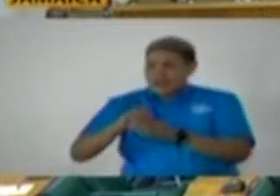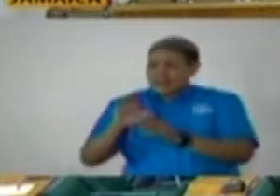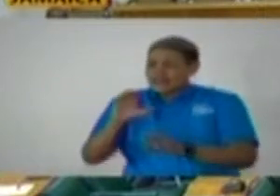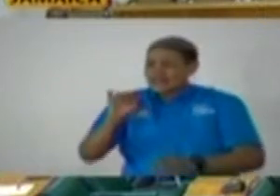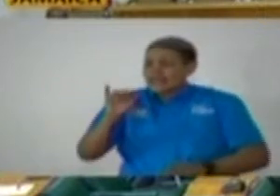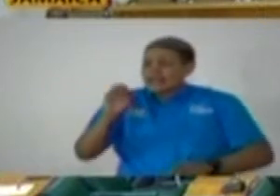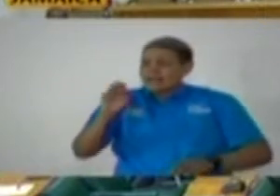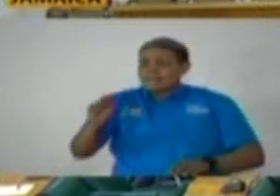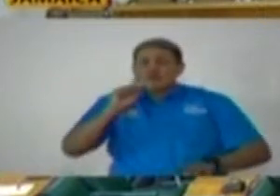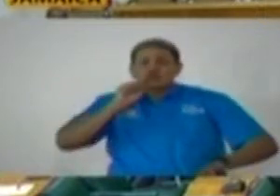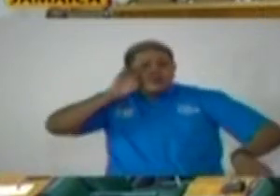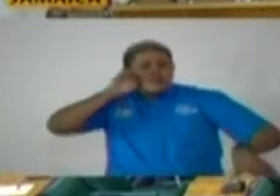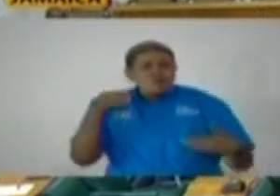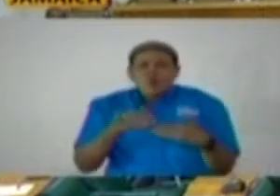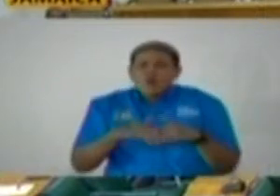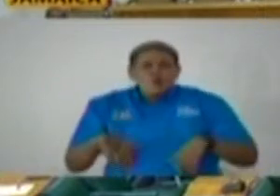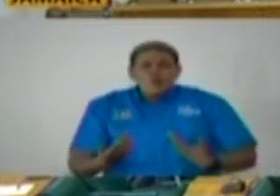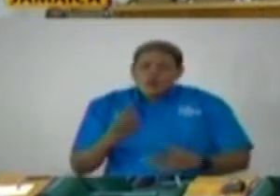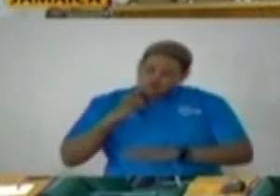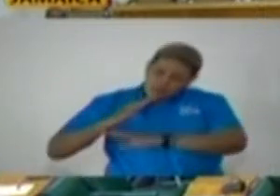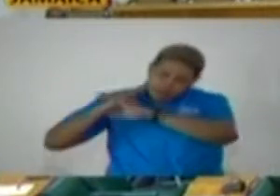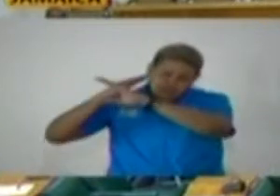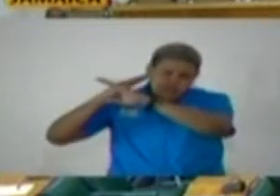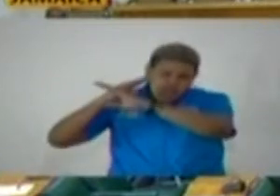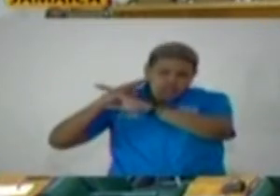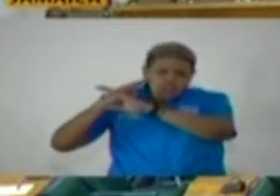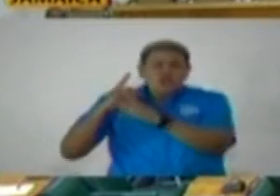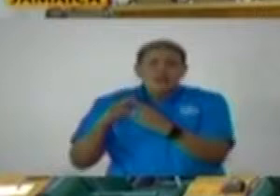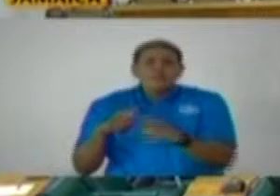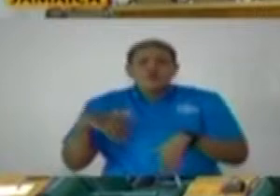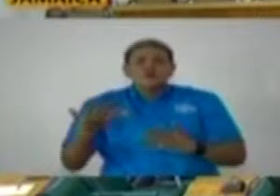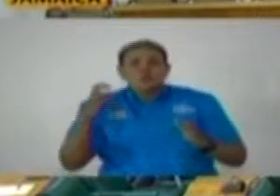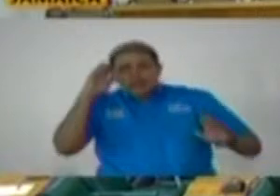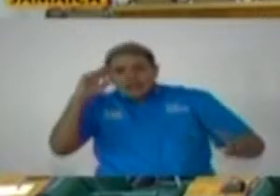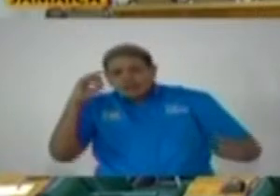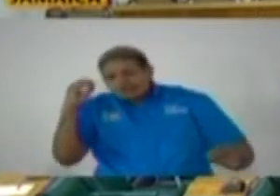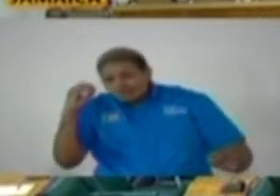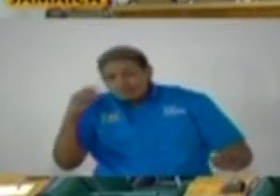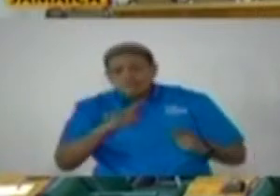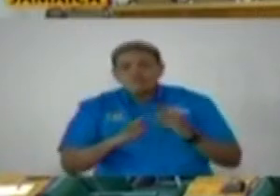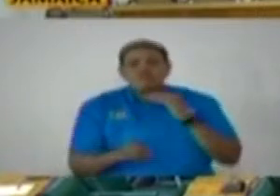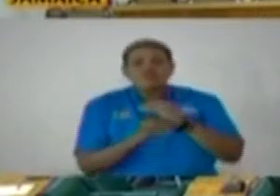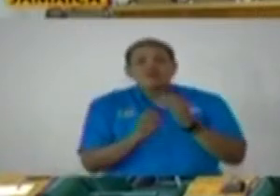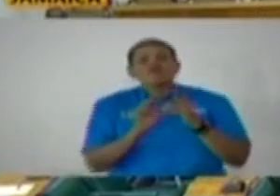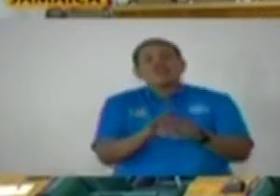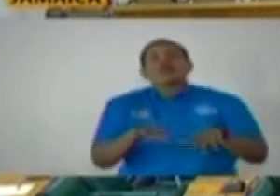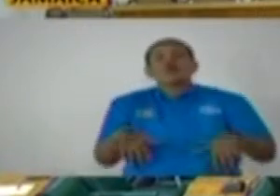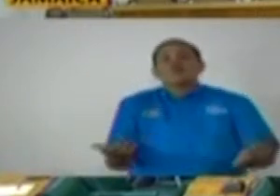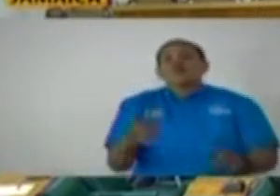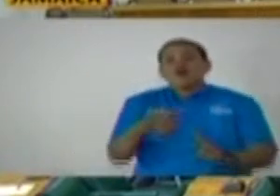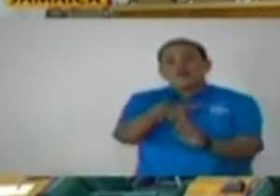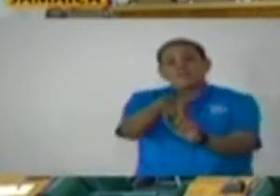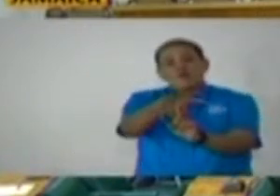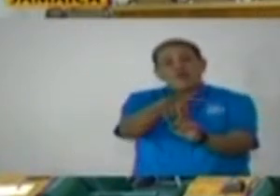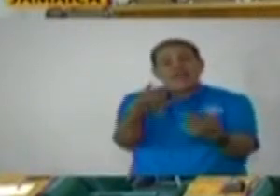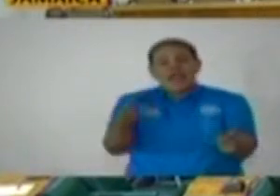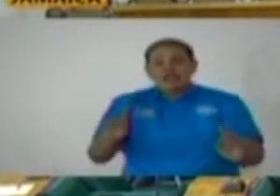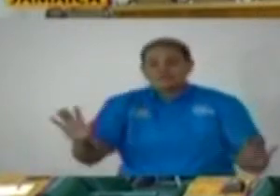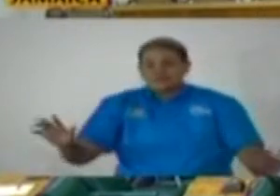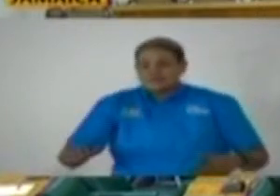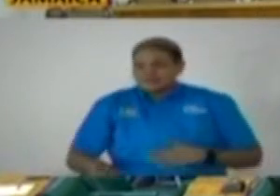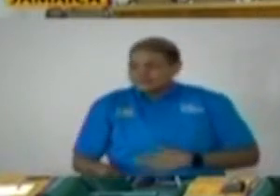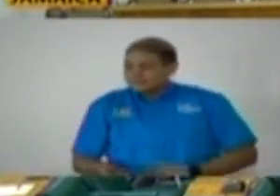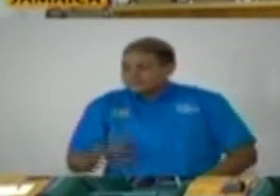that focuses on the prevention and the education as it relates to bullying. So we welcome